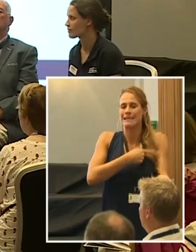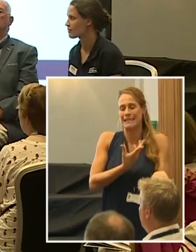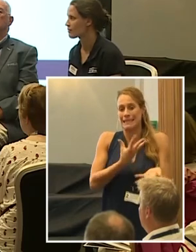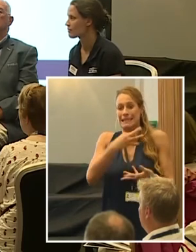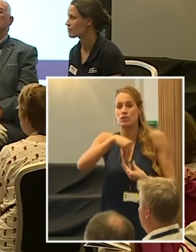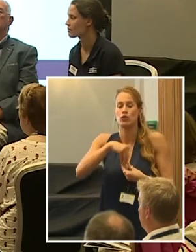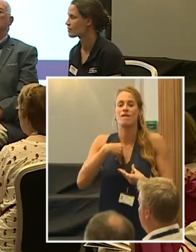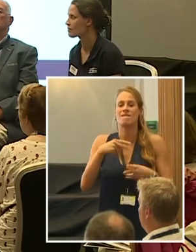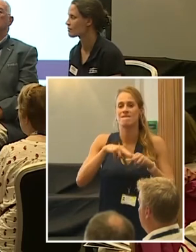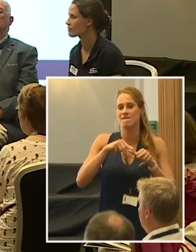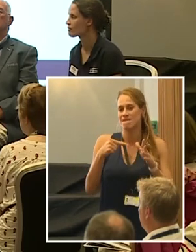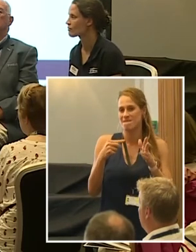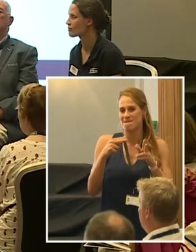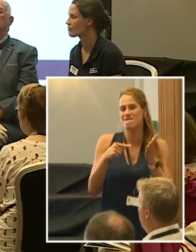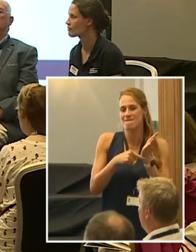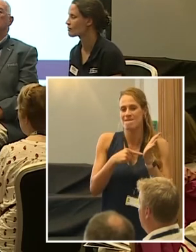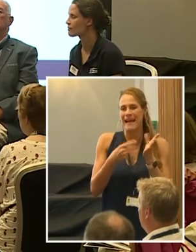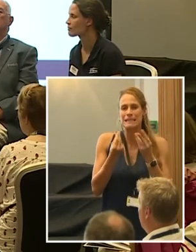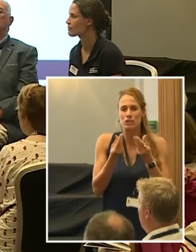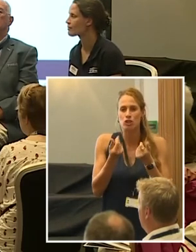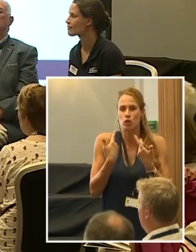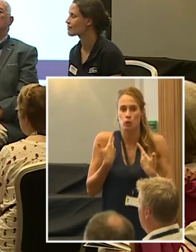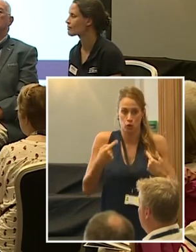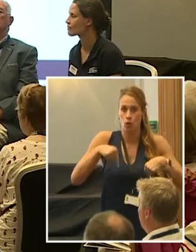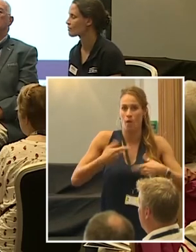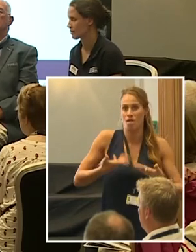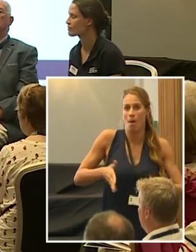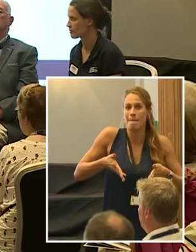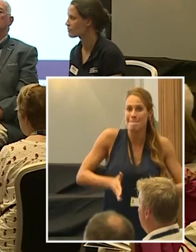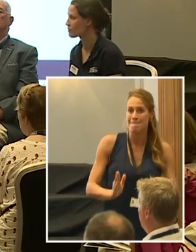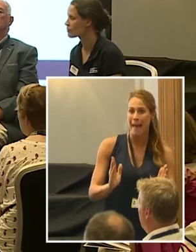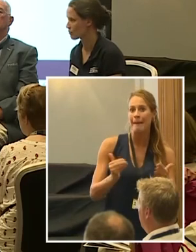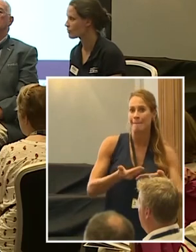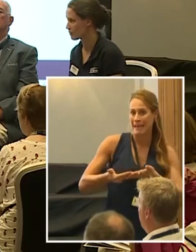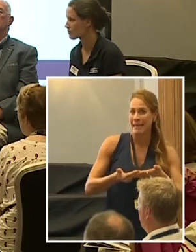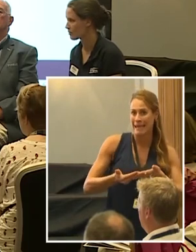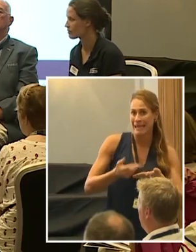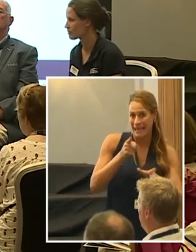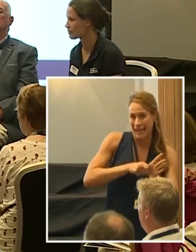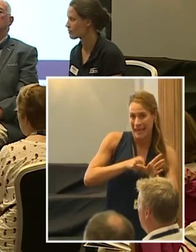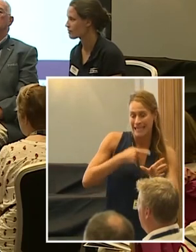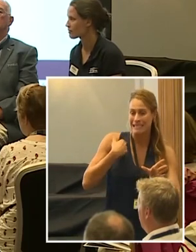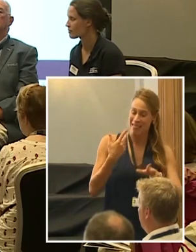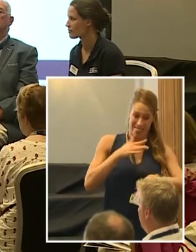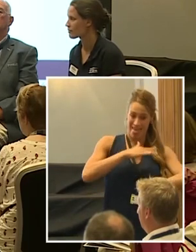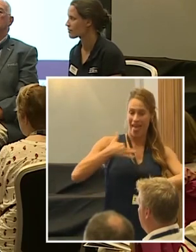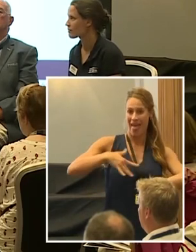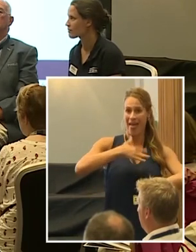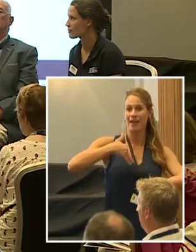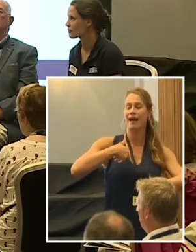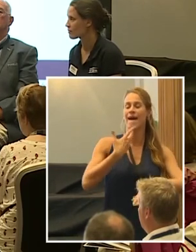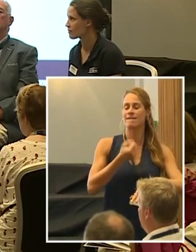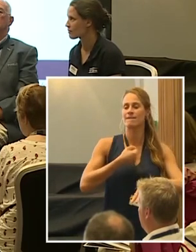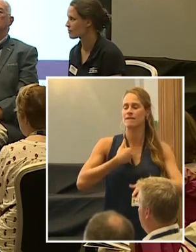So these are cells that are sort of there from when you were a baby that still have that ability to keep producing sort of other cells, and